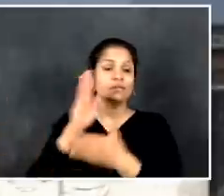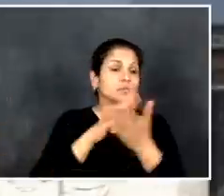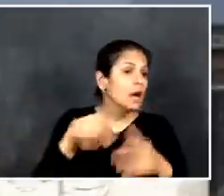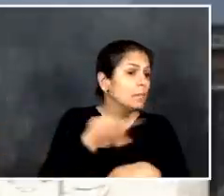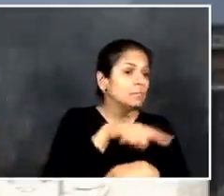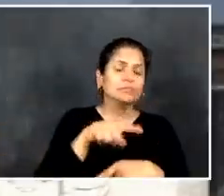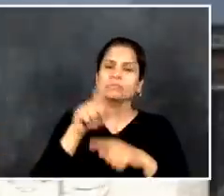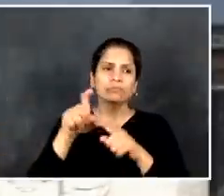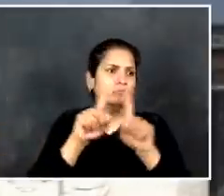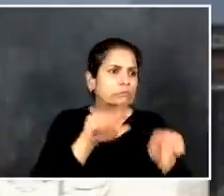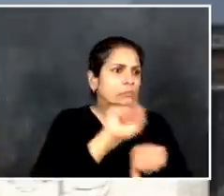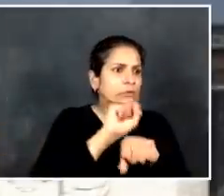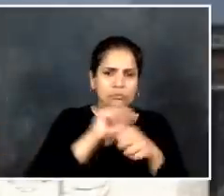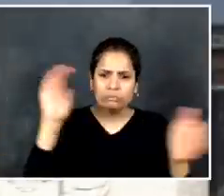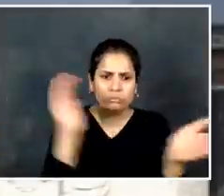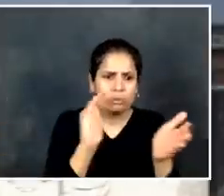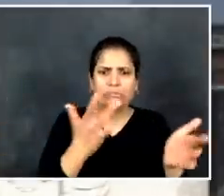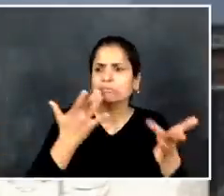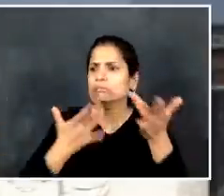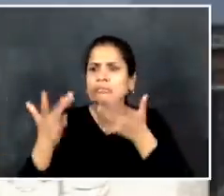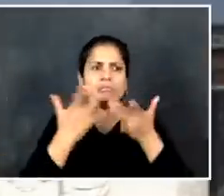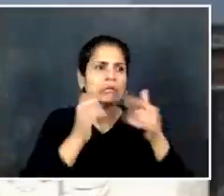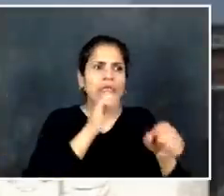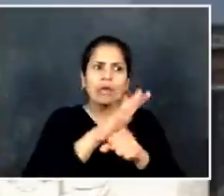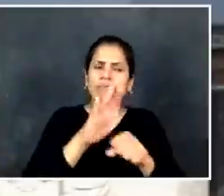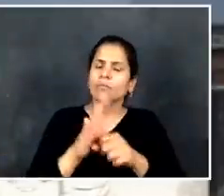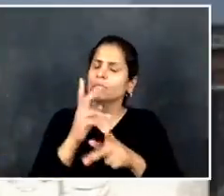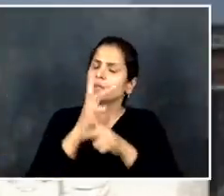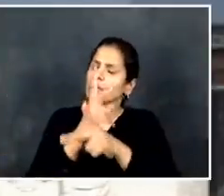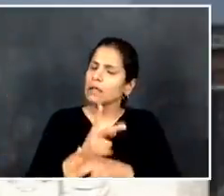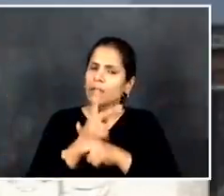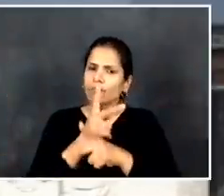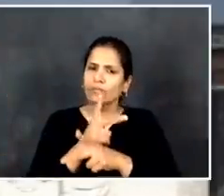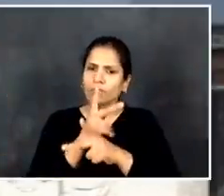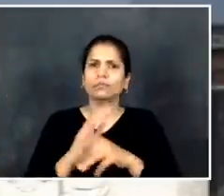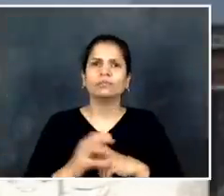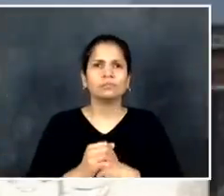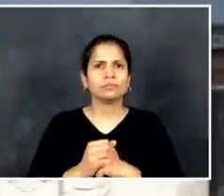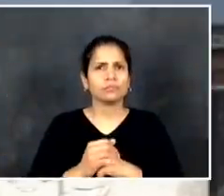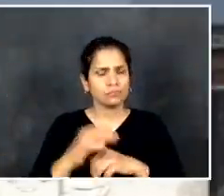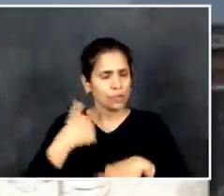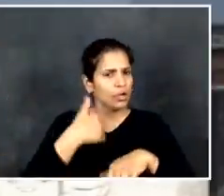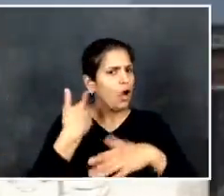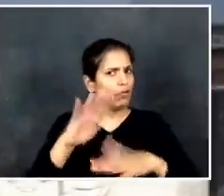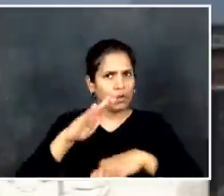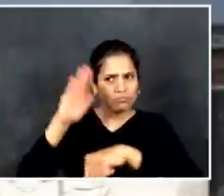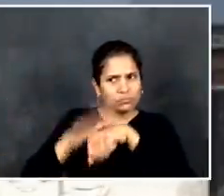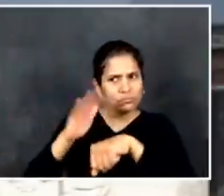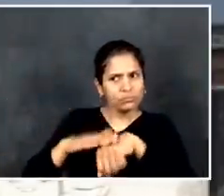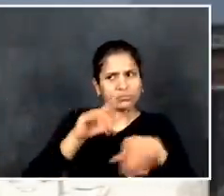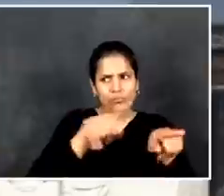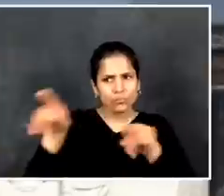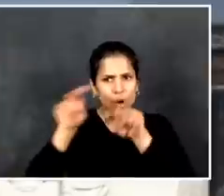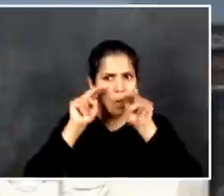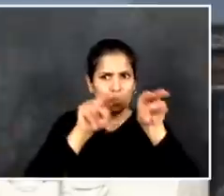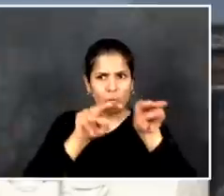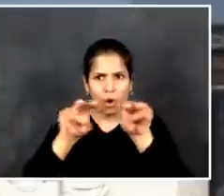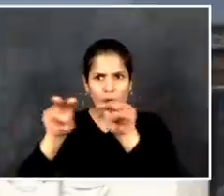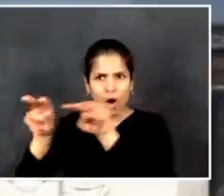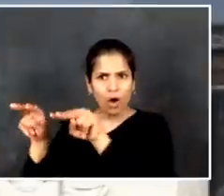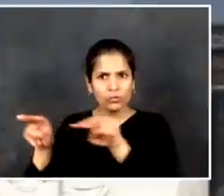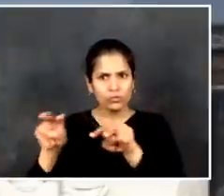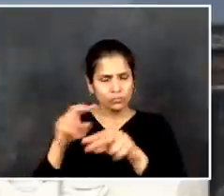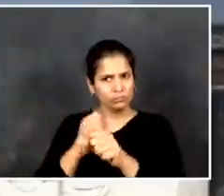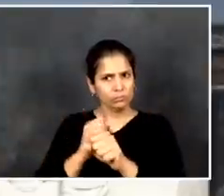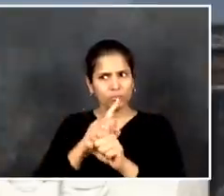said to the commissioner we need aggressive enforcement related to speeding, We cannot ignore the problem. We got to be present. We got to let people know